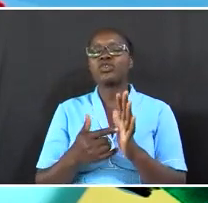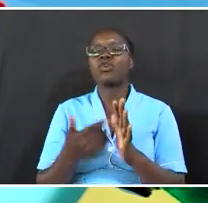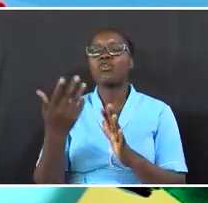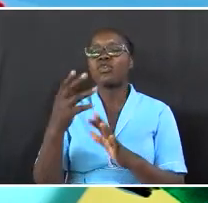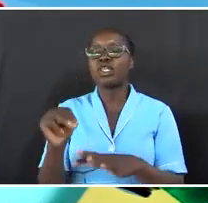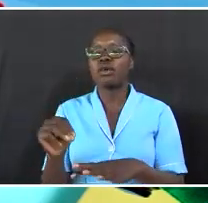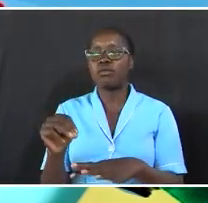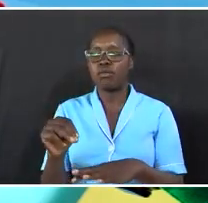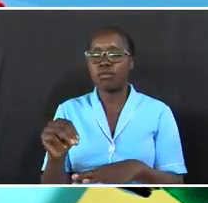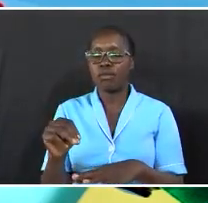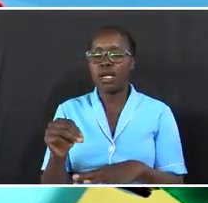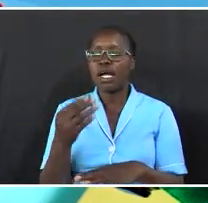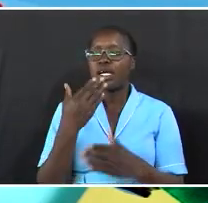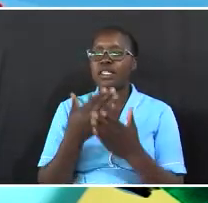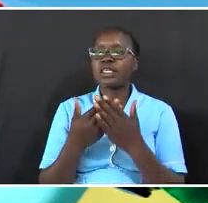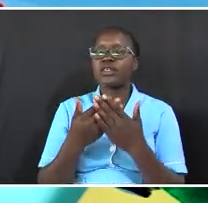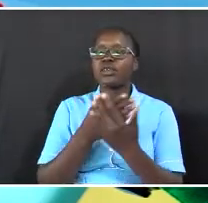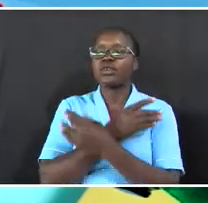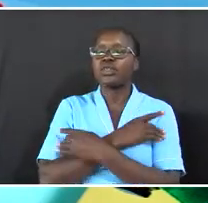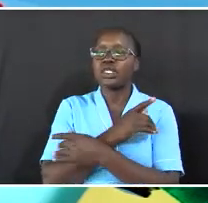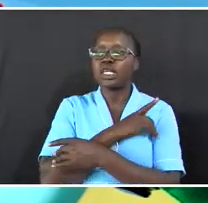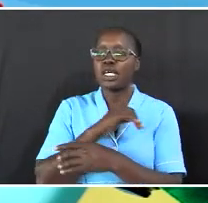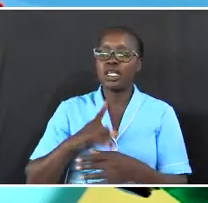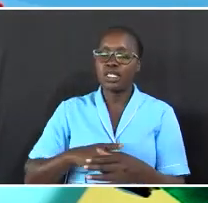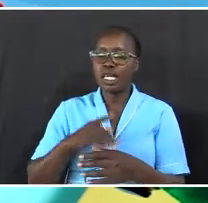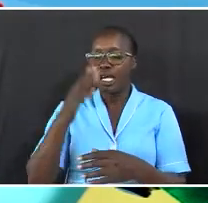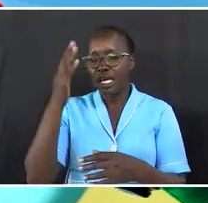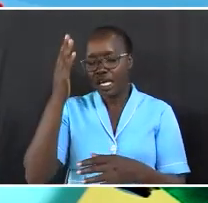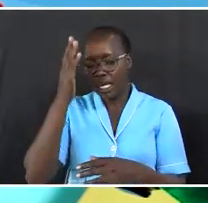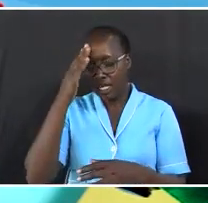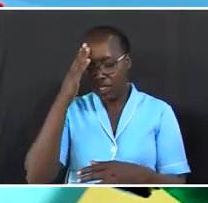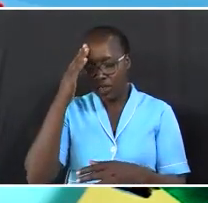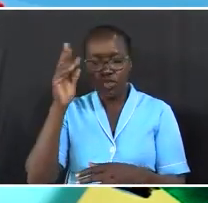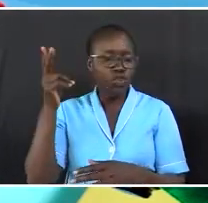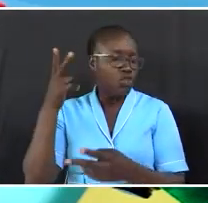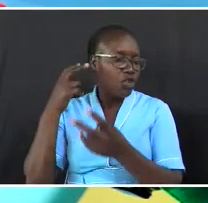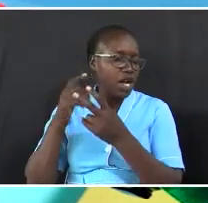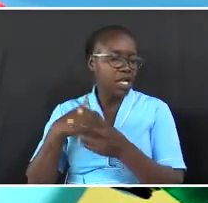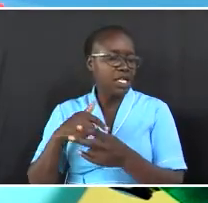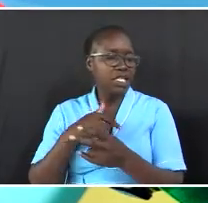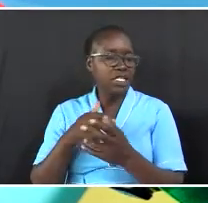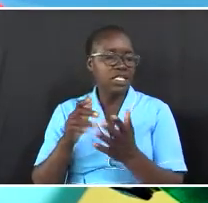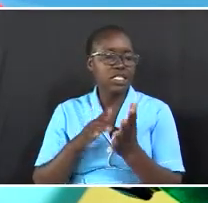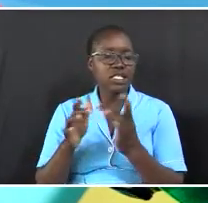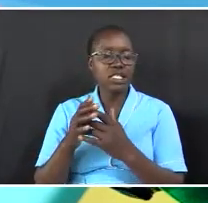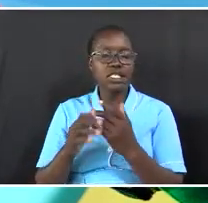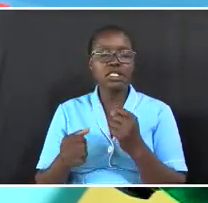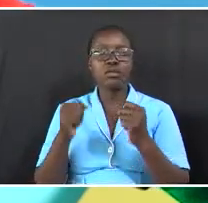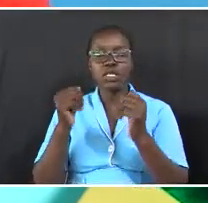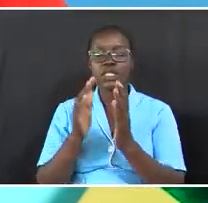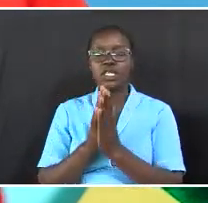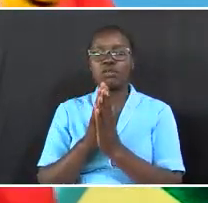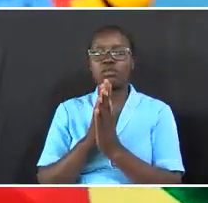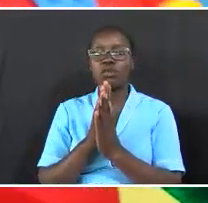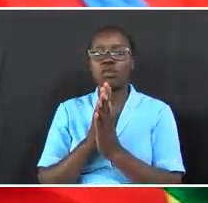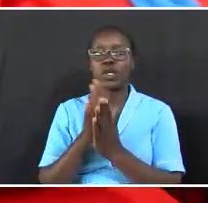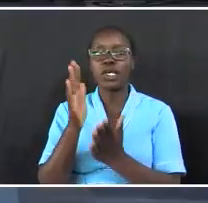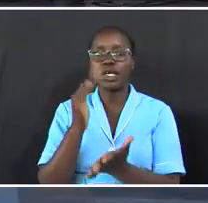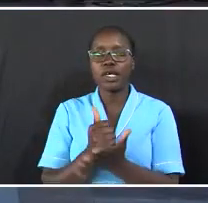them, Jehovah. Thank you, dear Lord, because I know you've heard us. In Jesus' mighty name we pray. Amen.